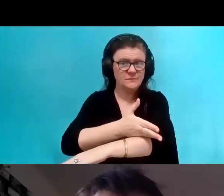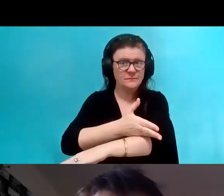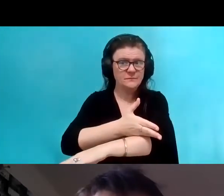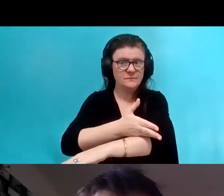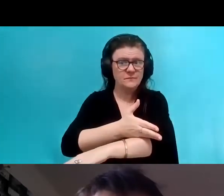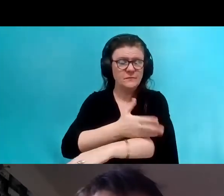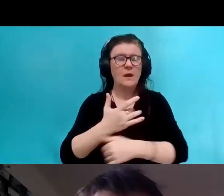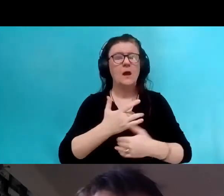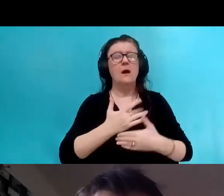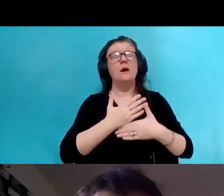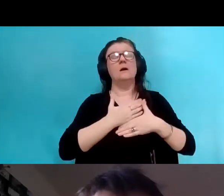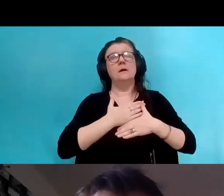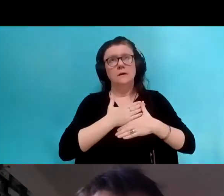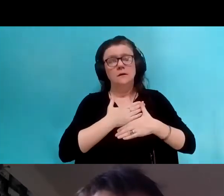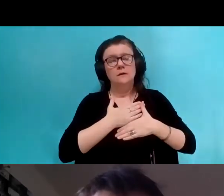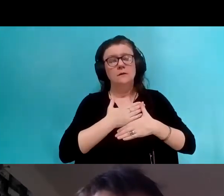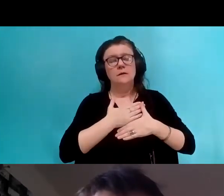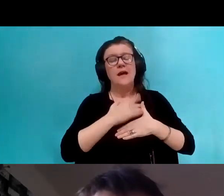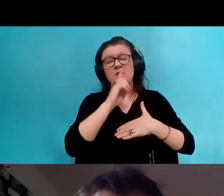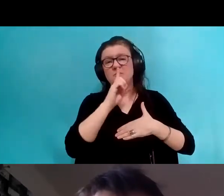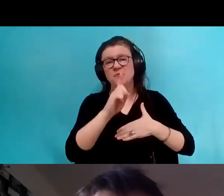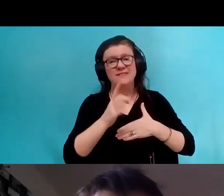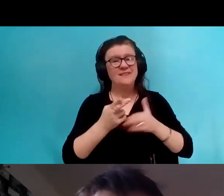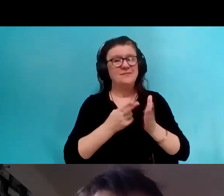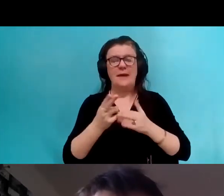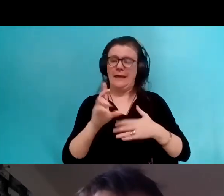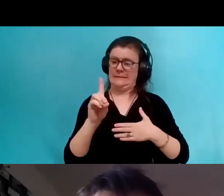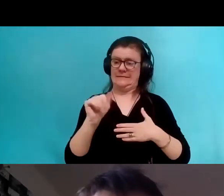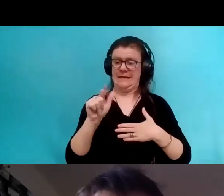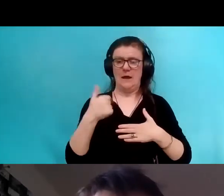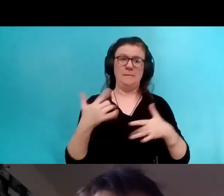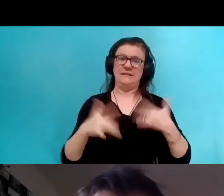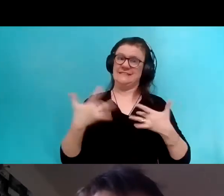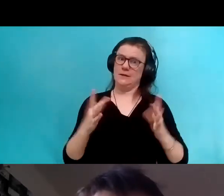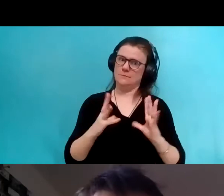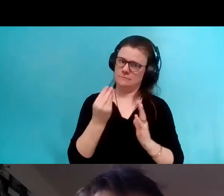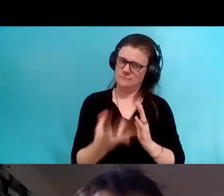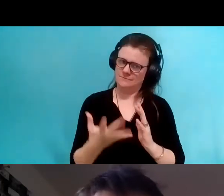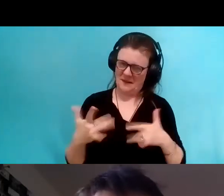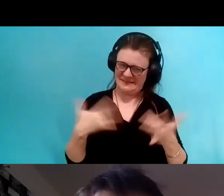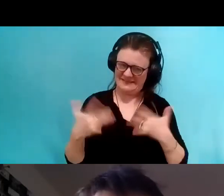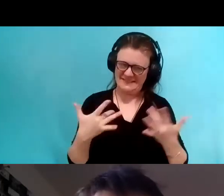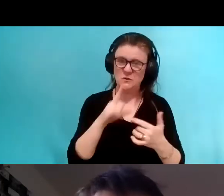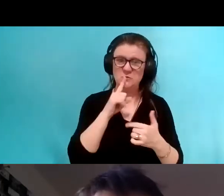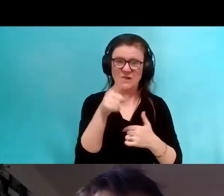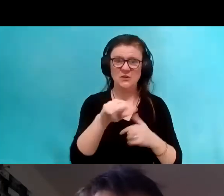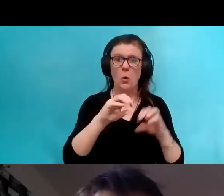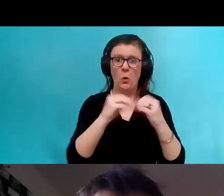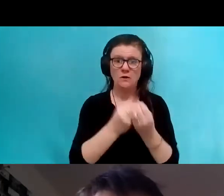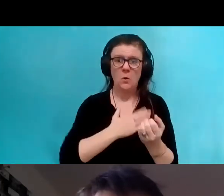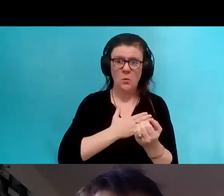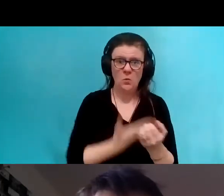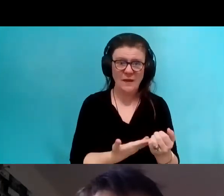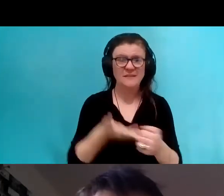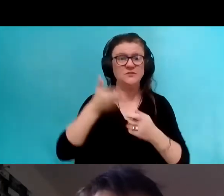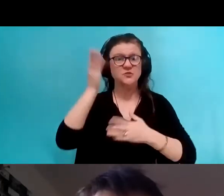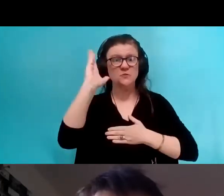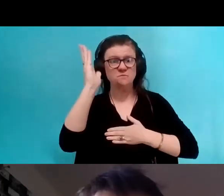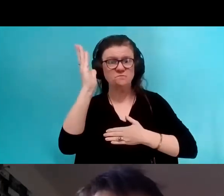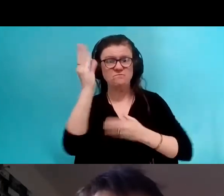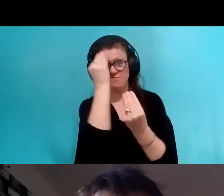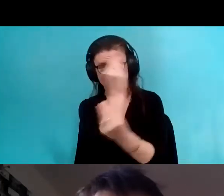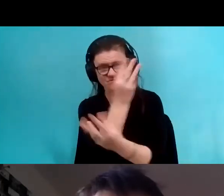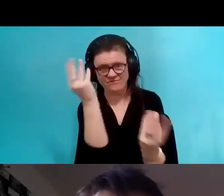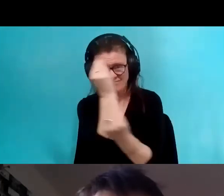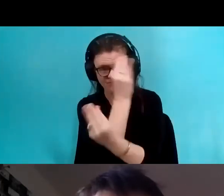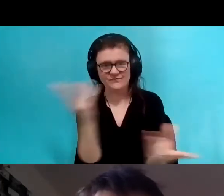heartened and so excited. Data gets me very excited by the willingness of these agencies to share their learning and their work